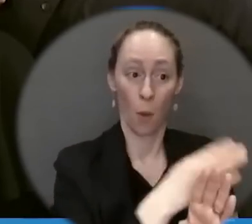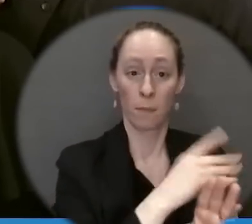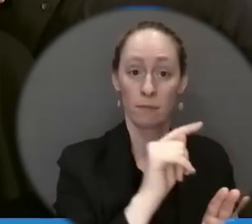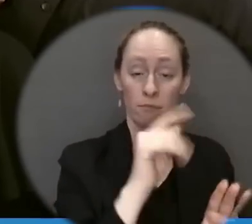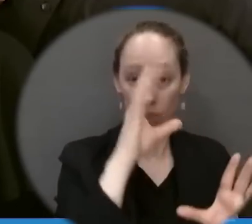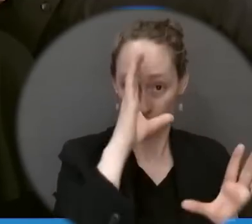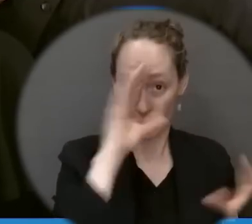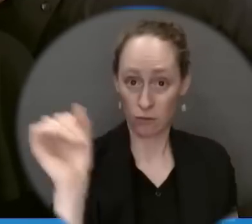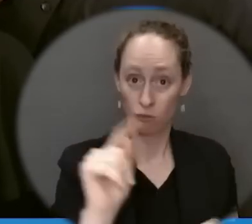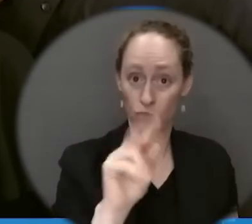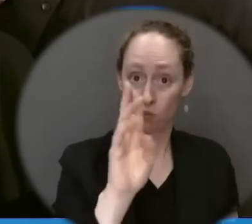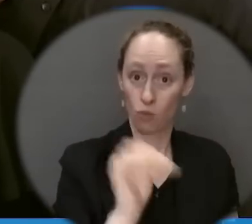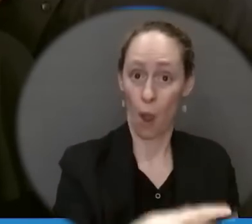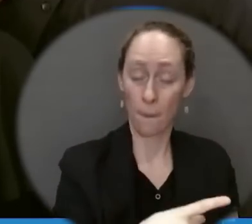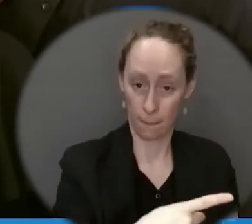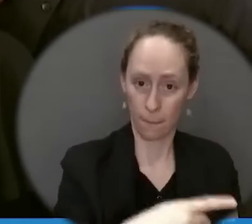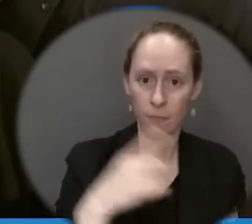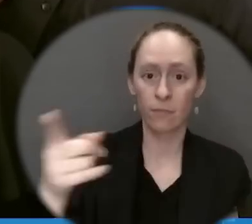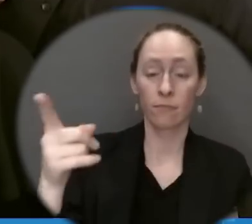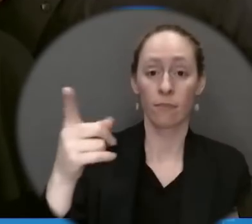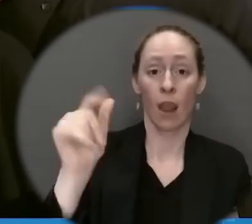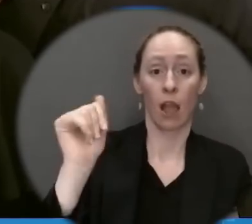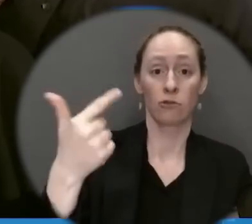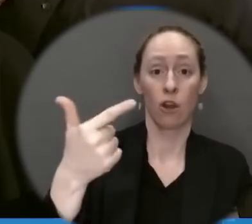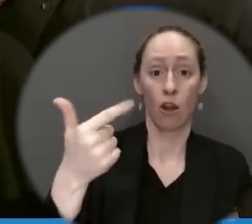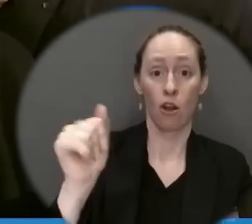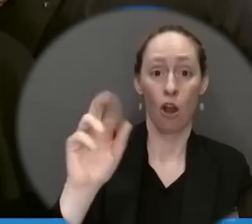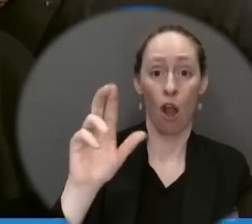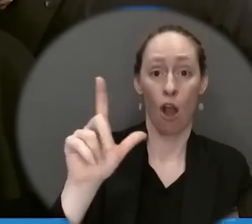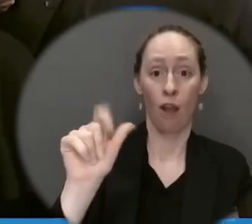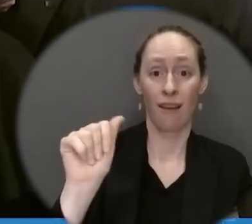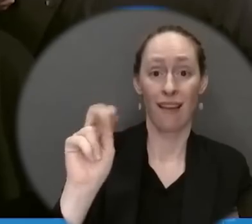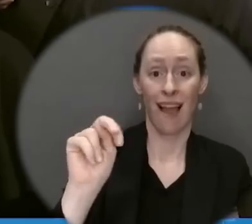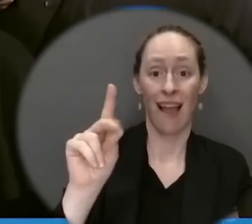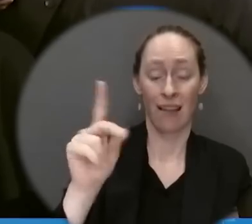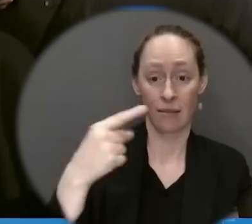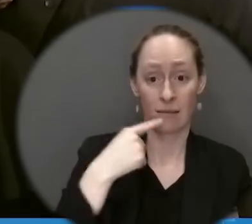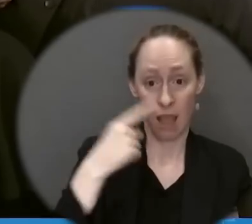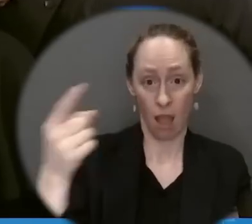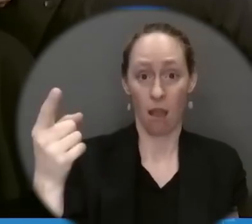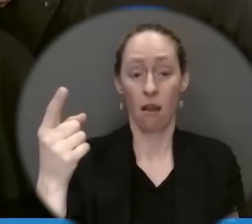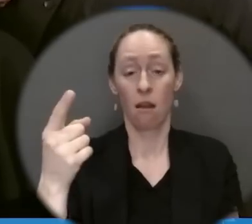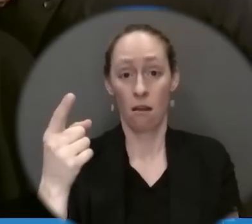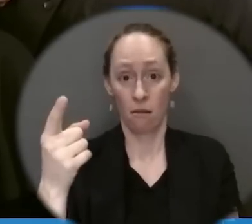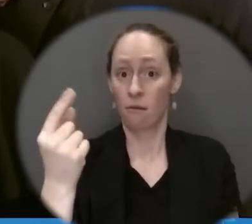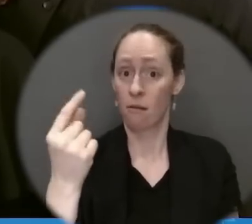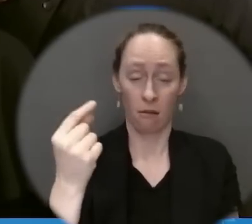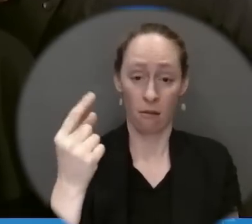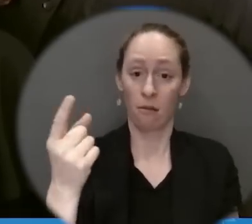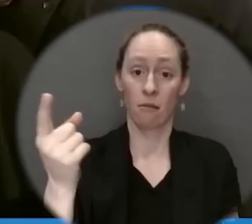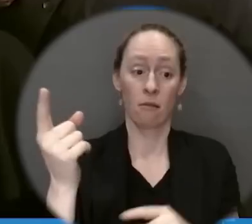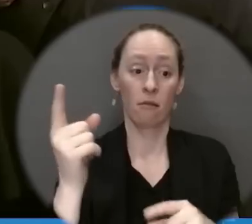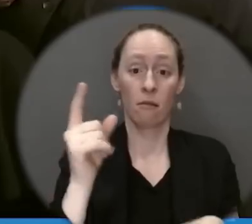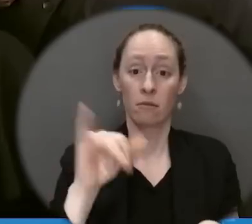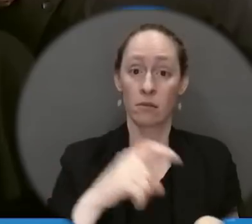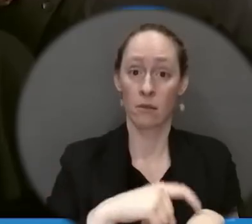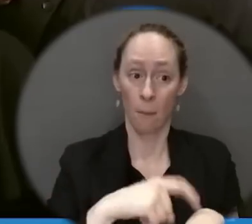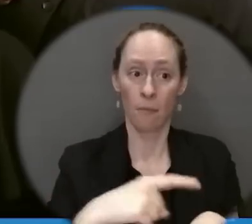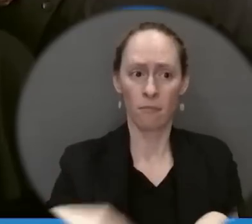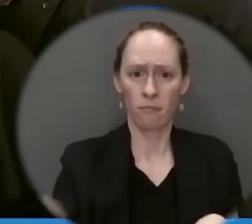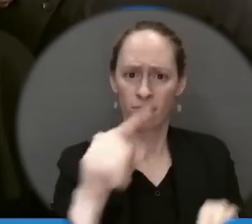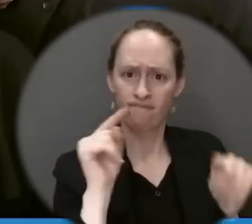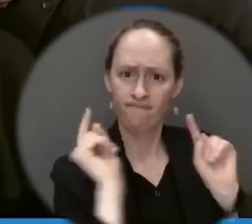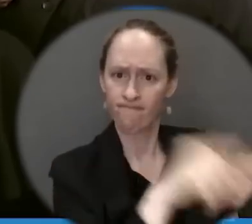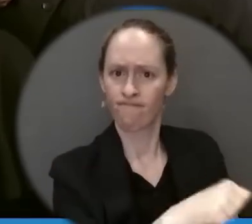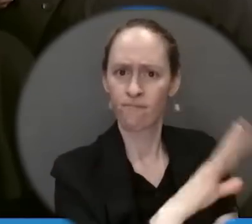House. When the FBI went, Garland said when the FBI went to the location being the president's residence and secured these documents,